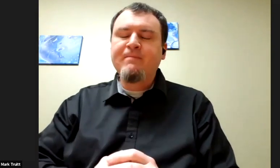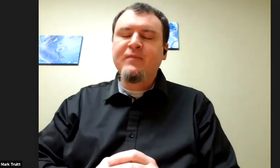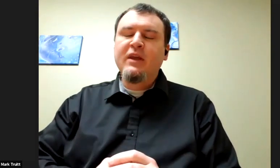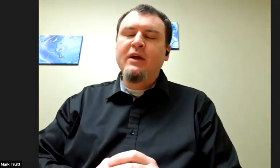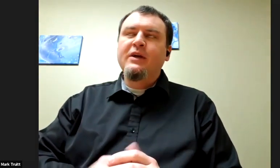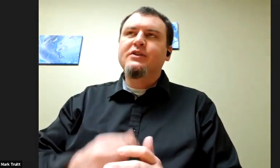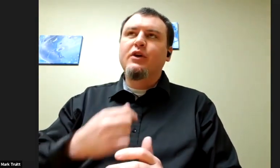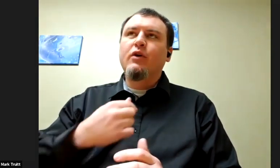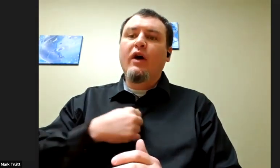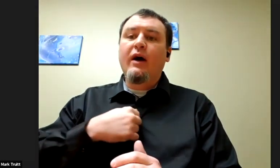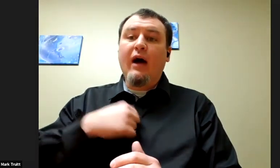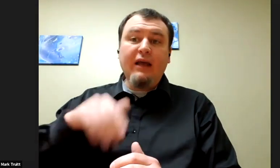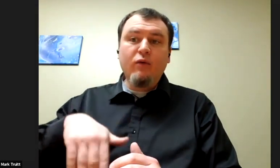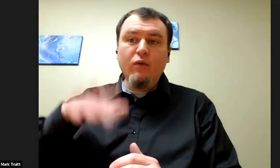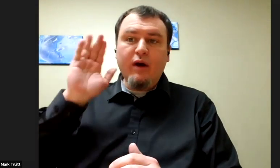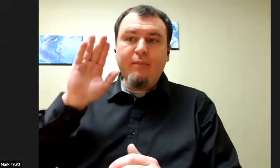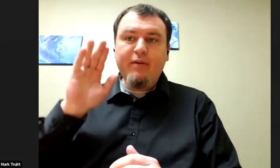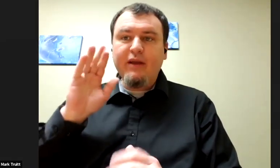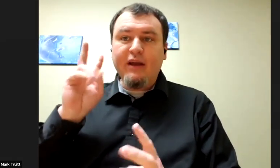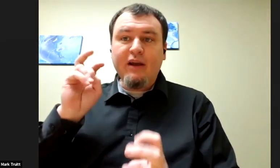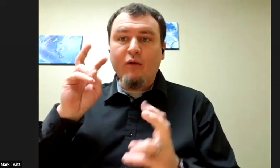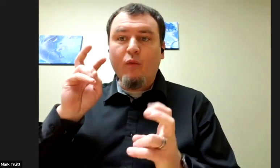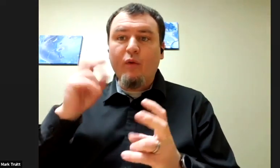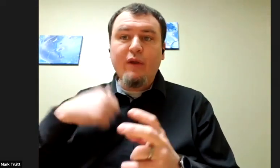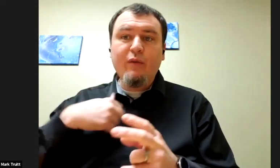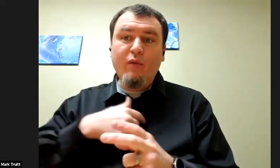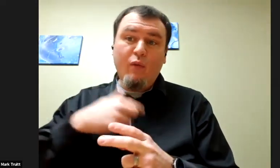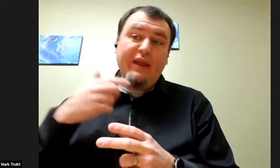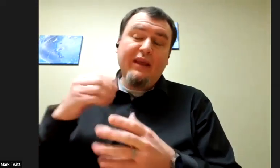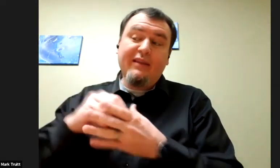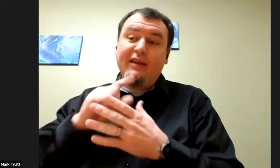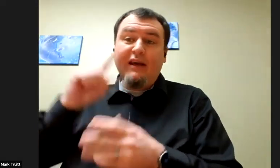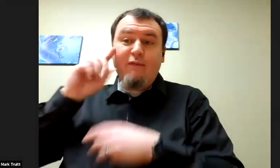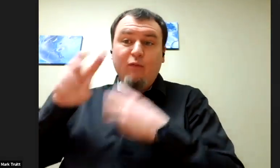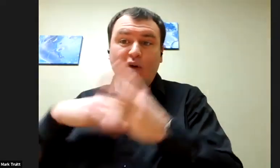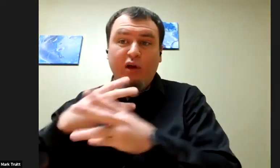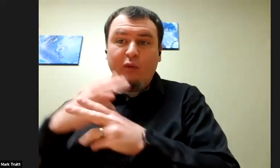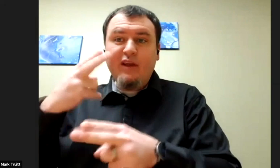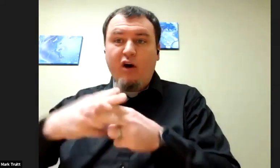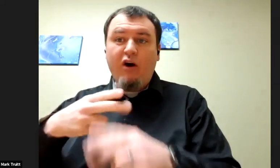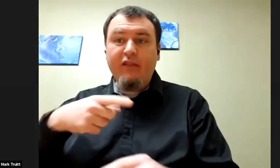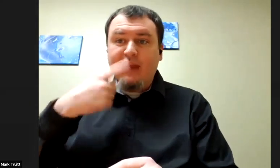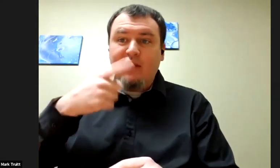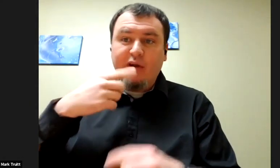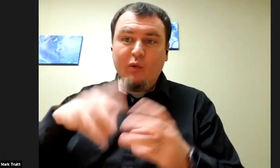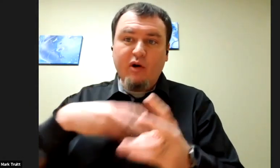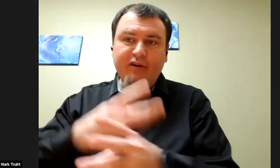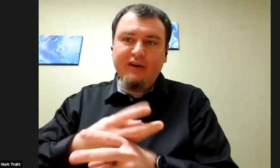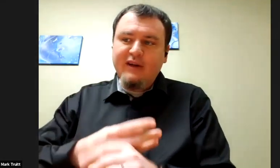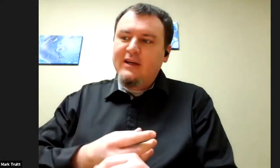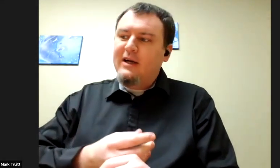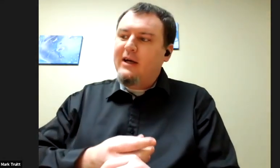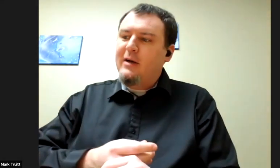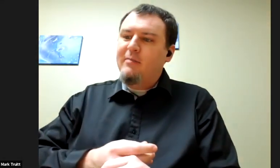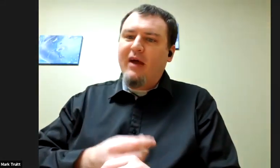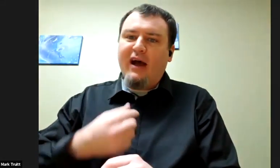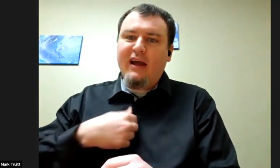ways. So I grew up in what we in the deaf world, we call the hearing world.